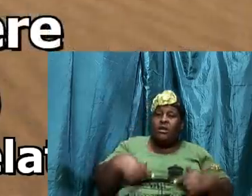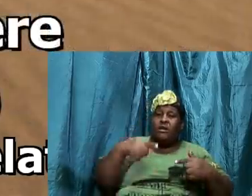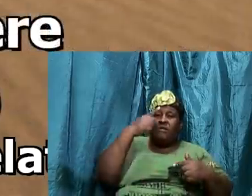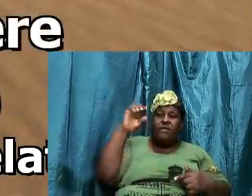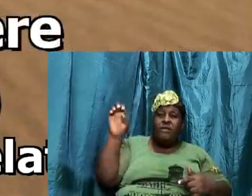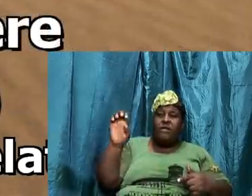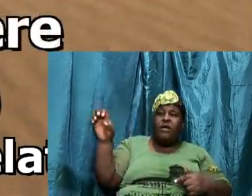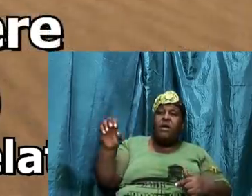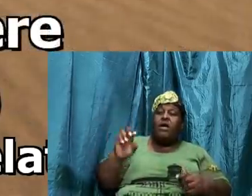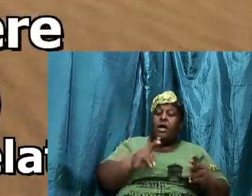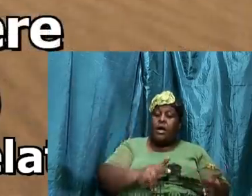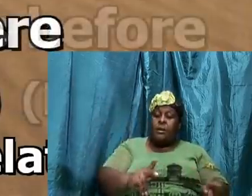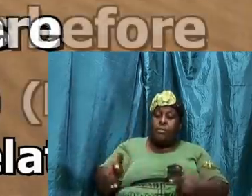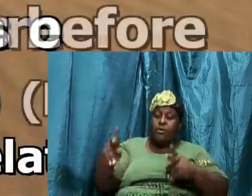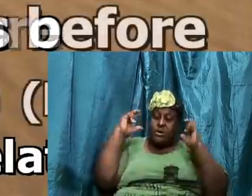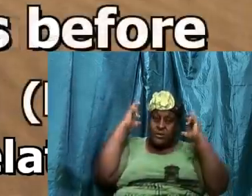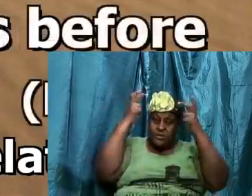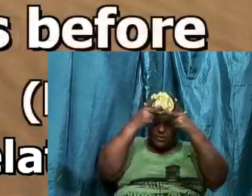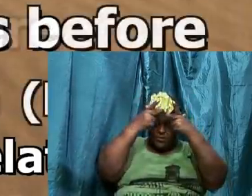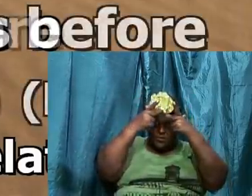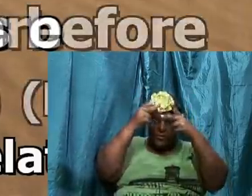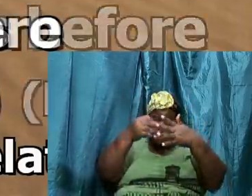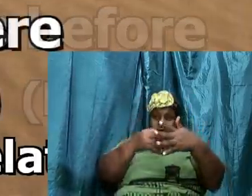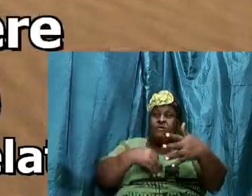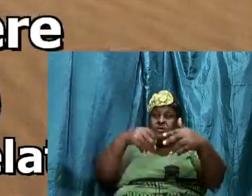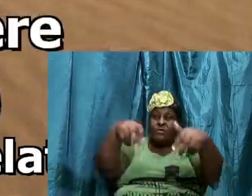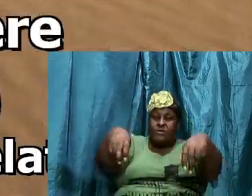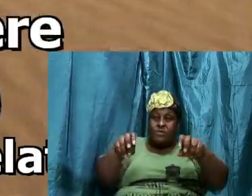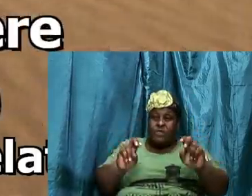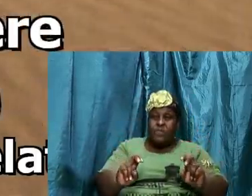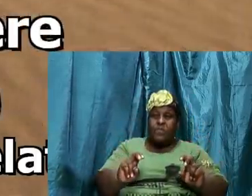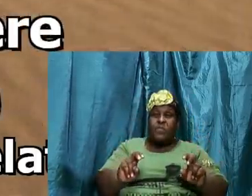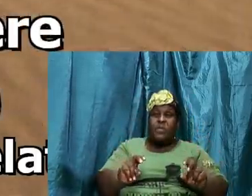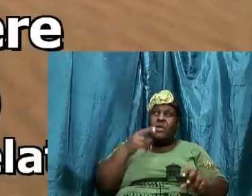before the throne. "Thou art worthy, O Lord,